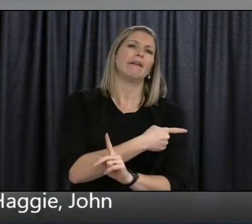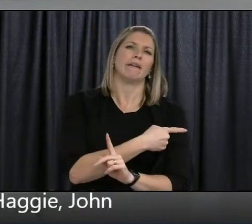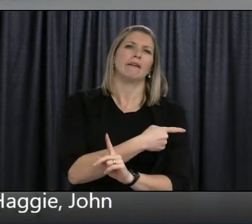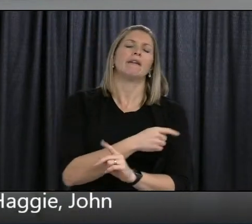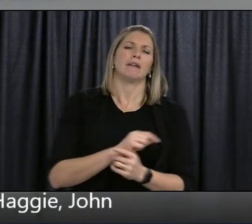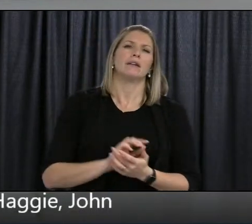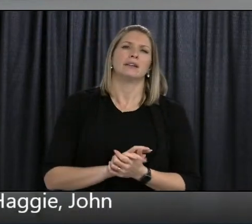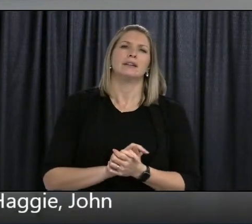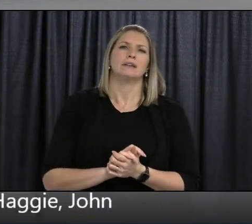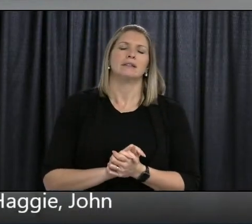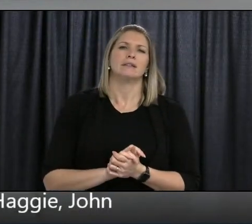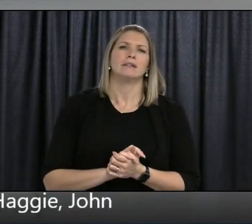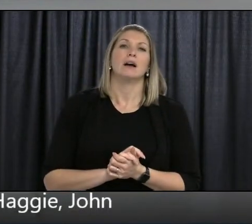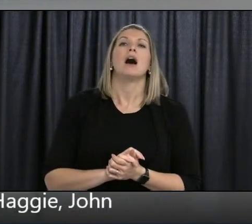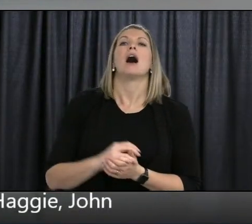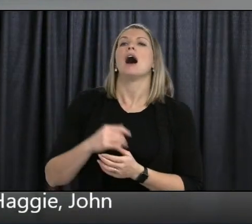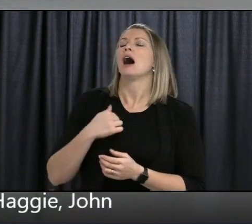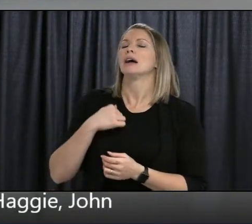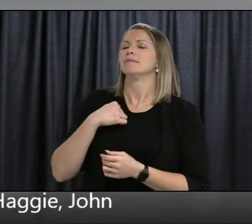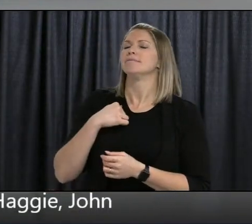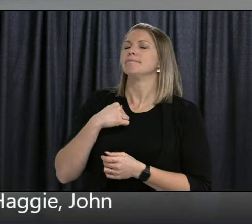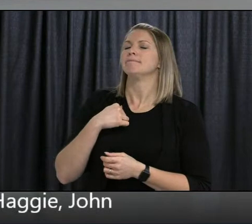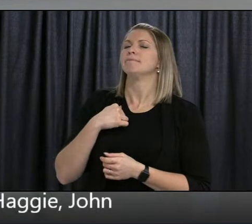group. We're working with